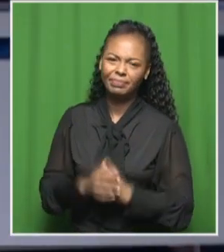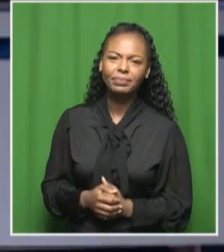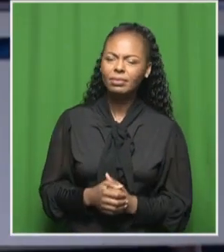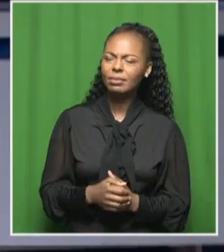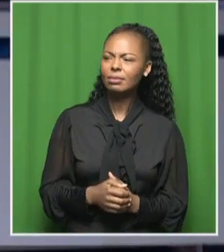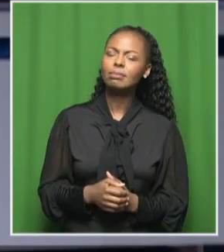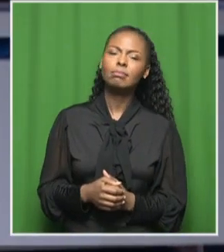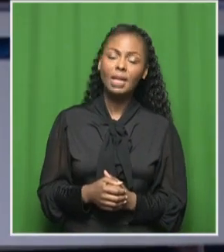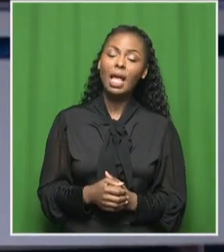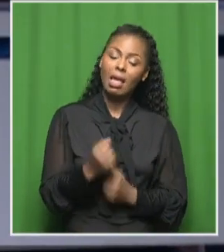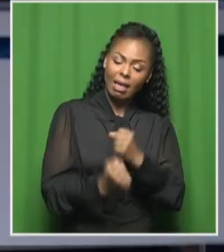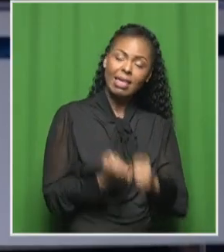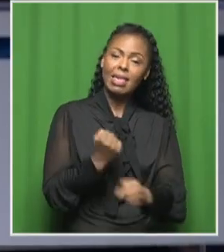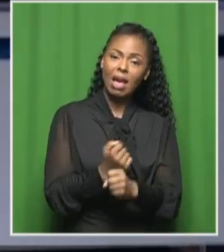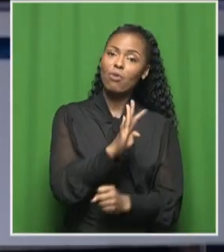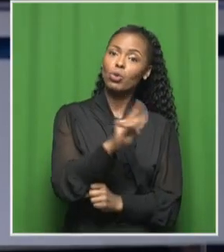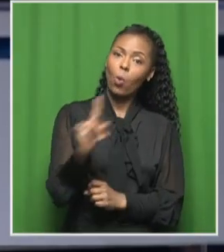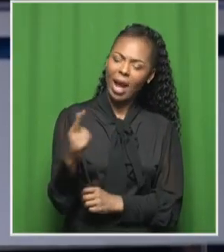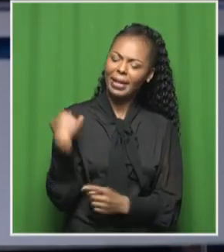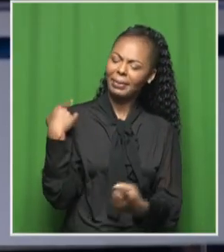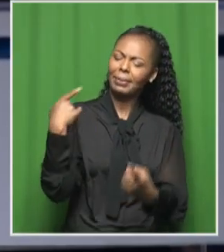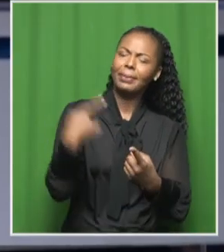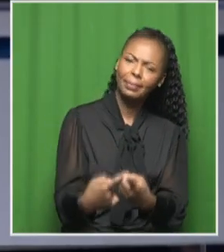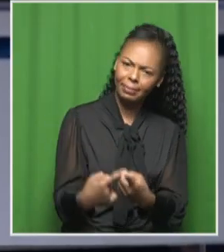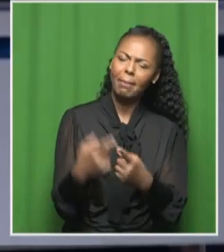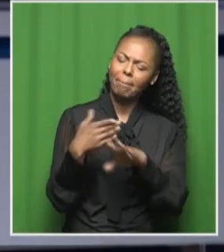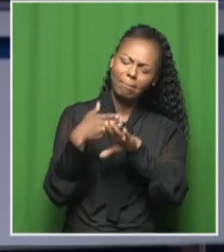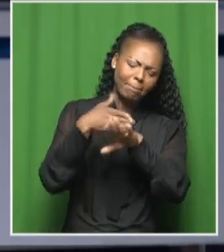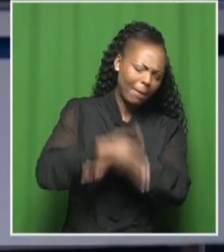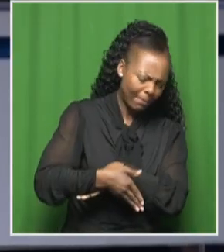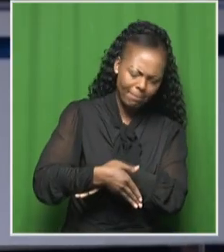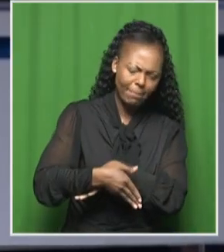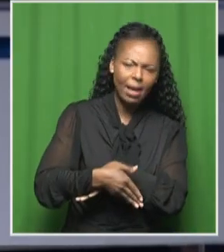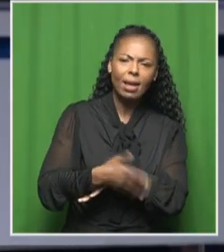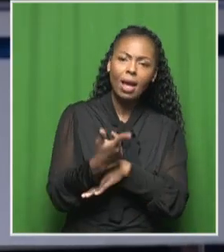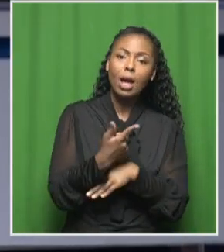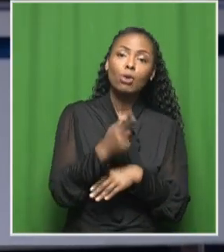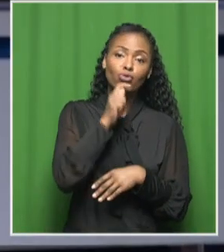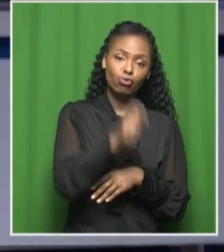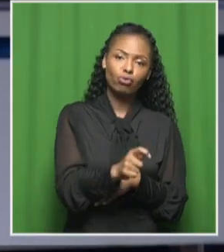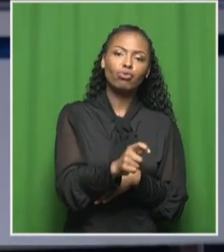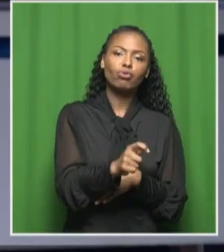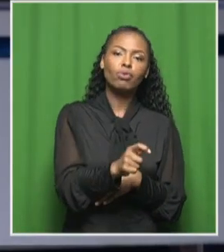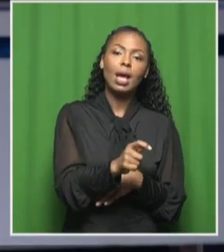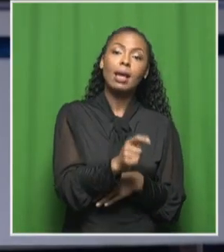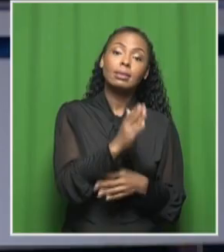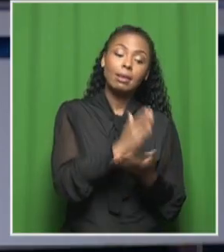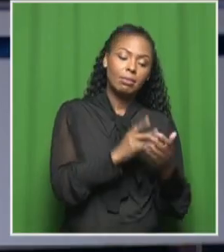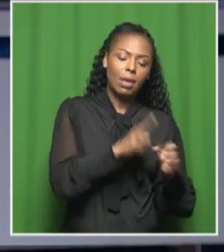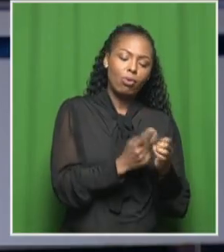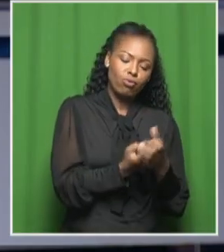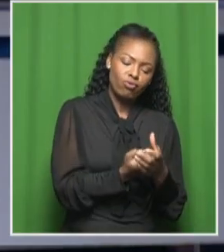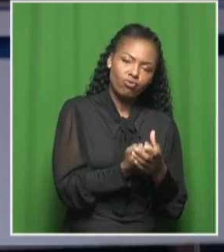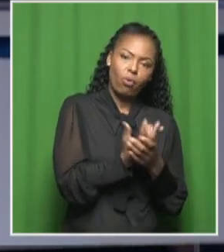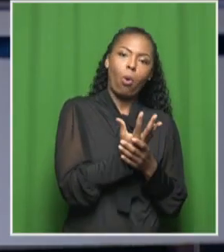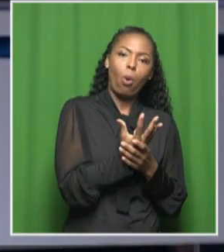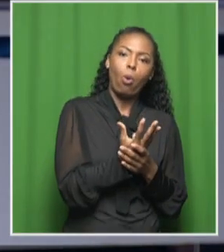and I'm still here doing it. So I look at it this way. Is there room to grow? Absolutely. Do I still have